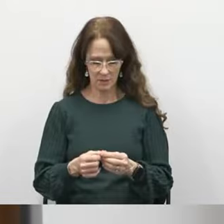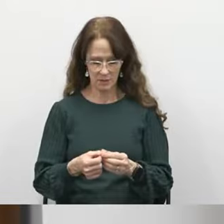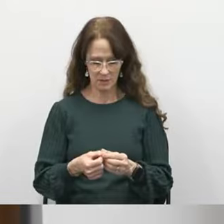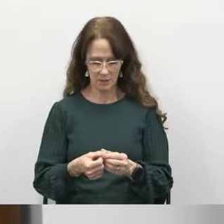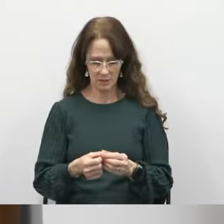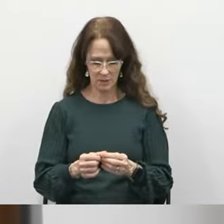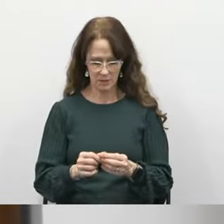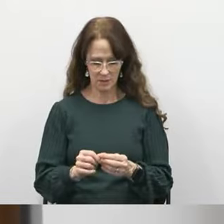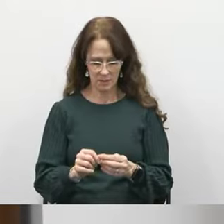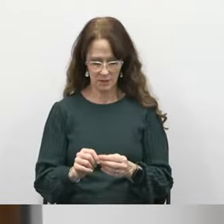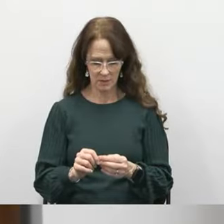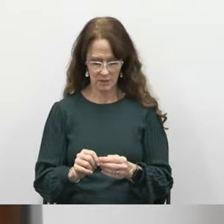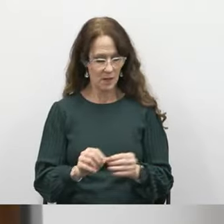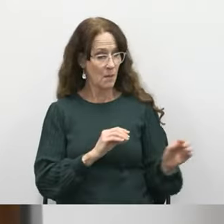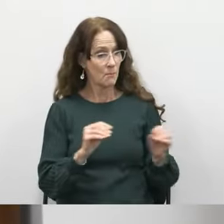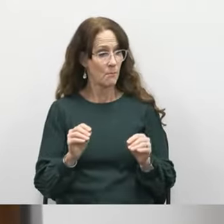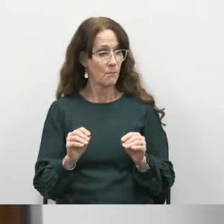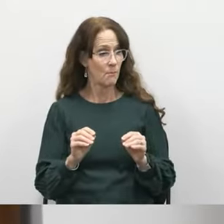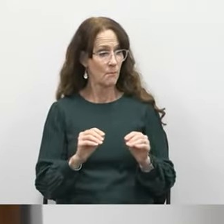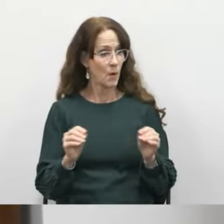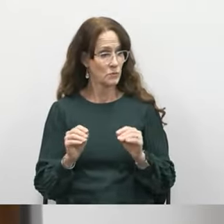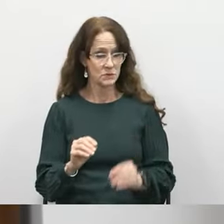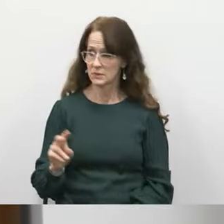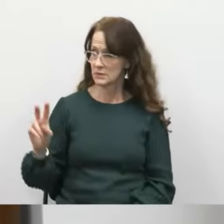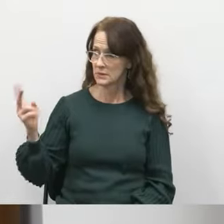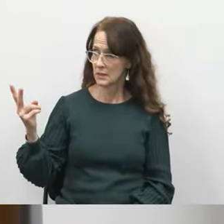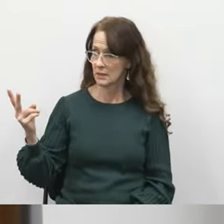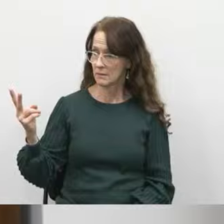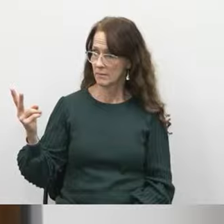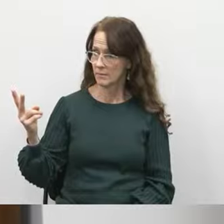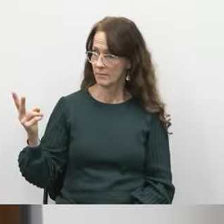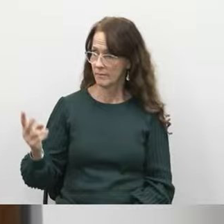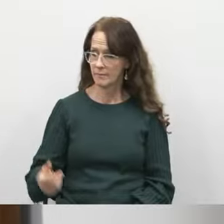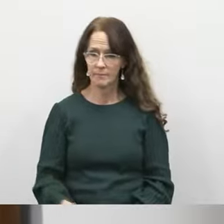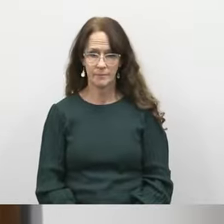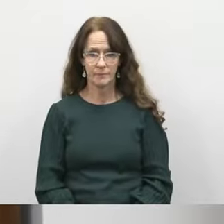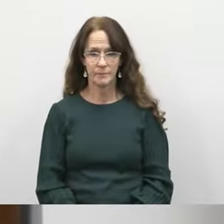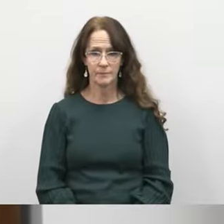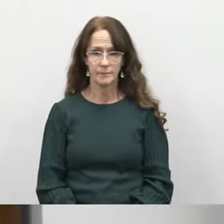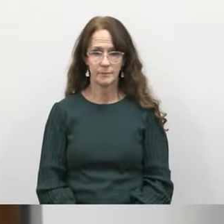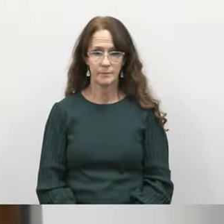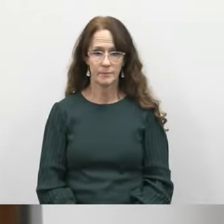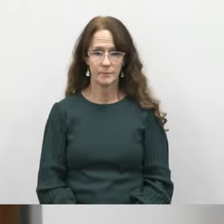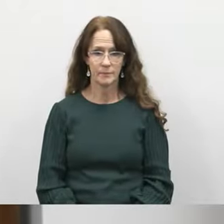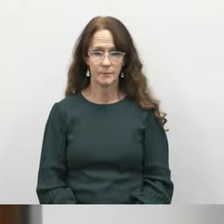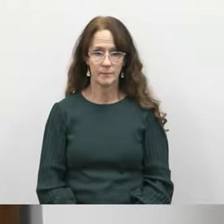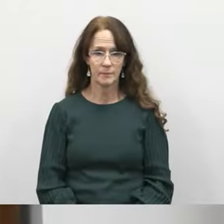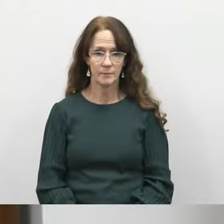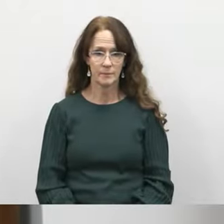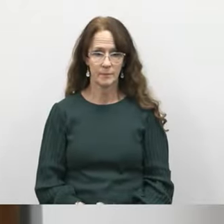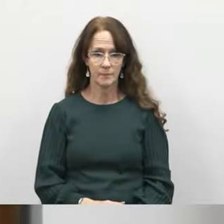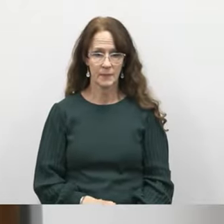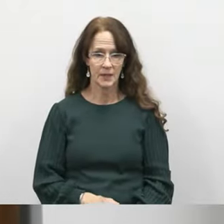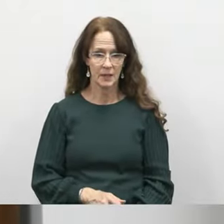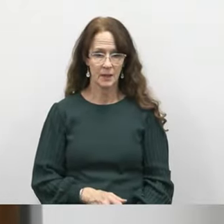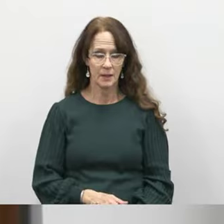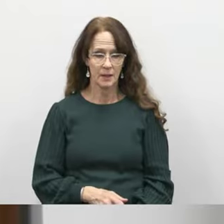I believe, Doug, motion to move. Second. Did you make that motion, Doug? Your mic was off, sorry.